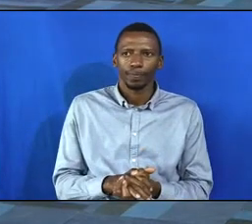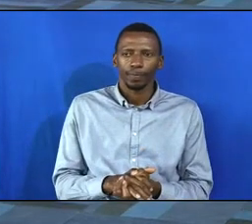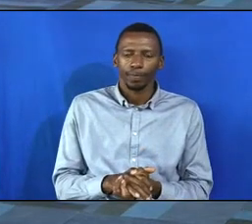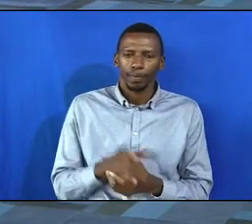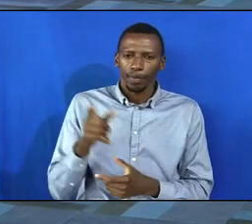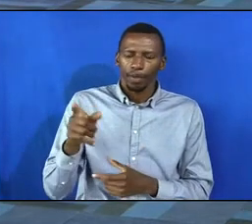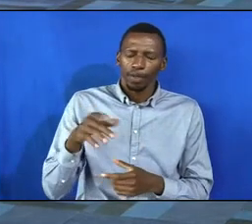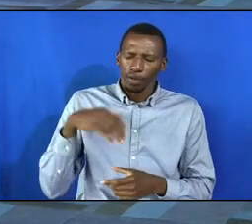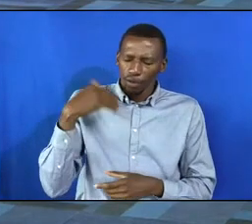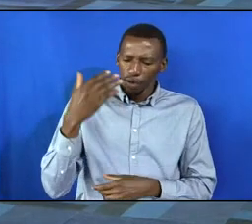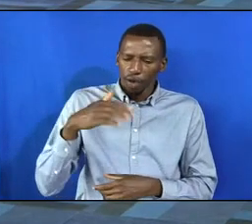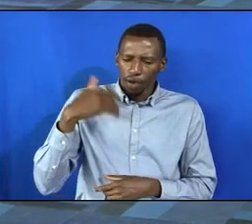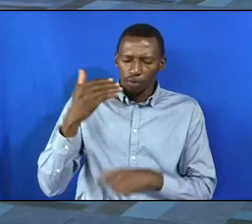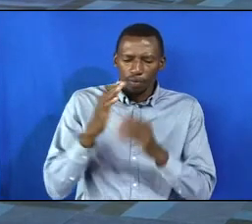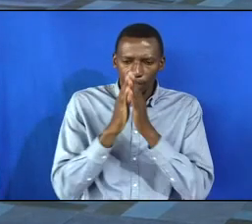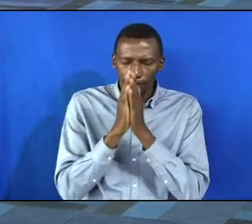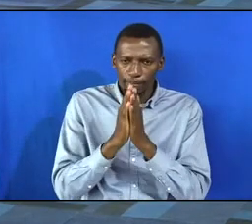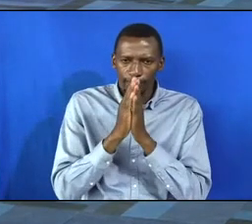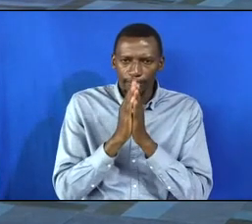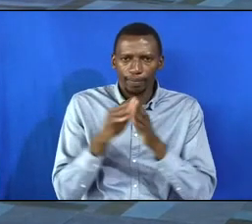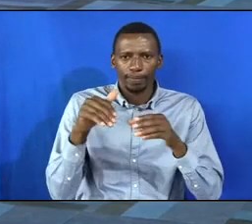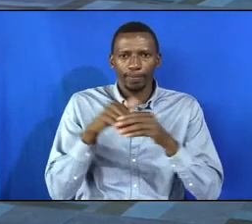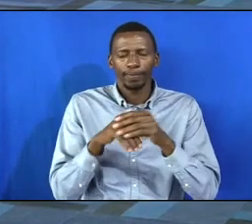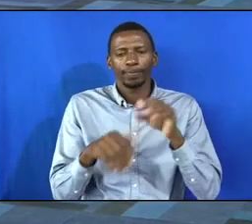And he was praying in the church.